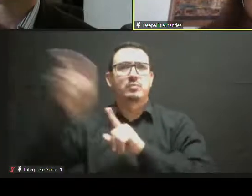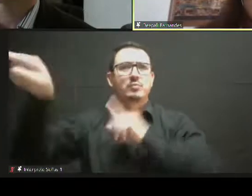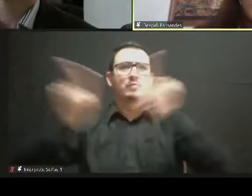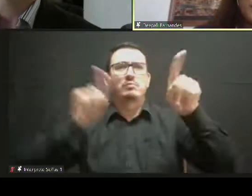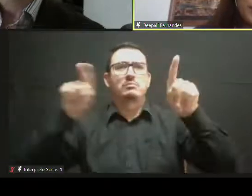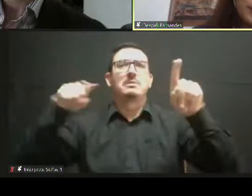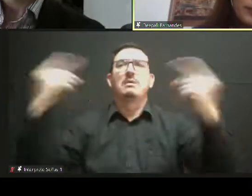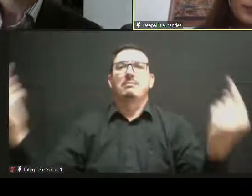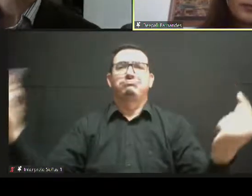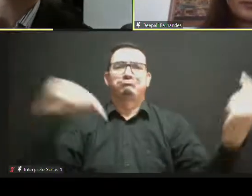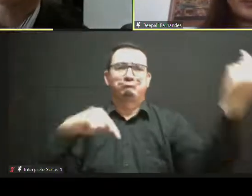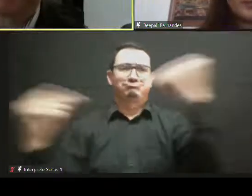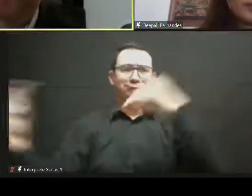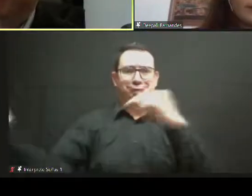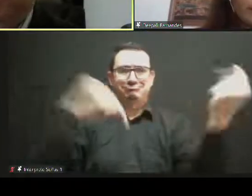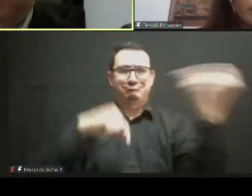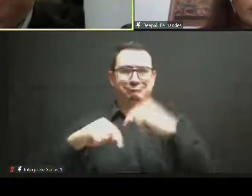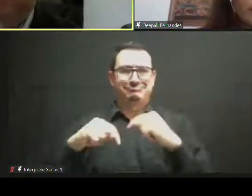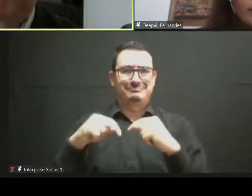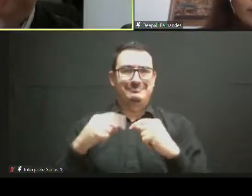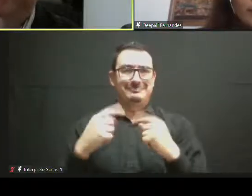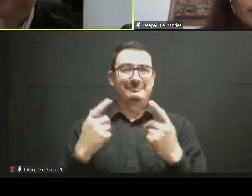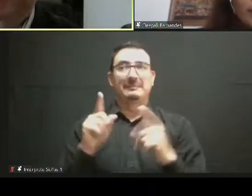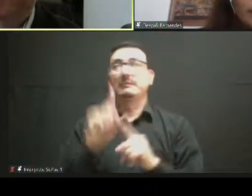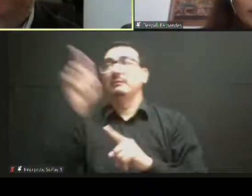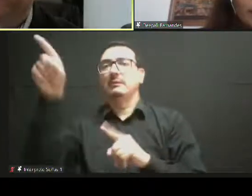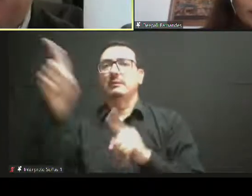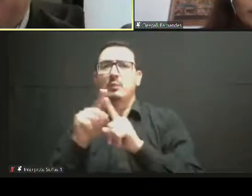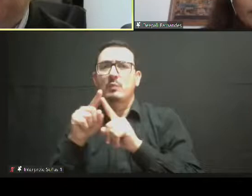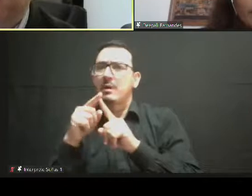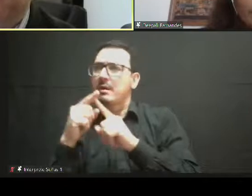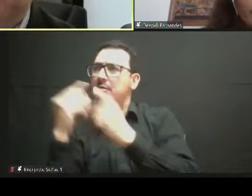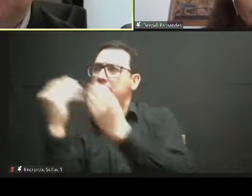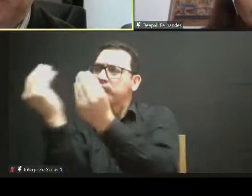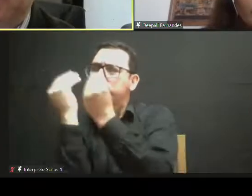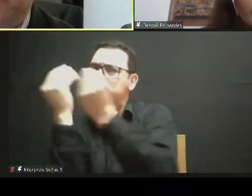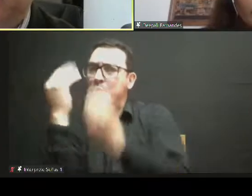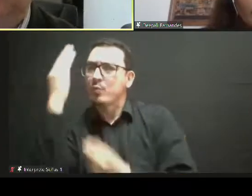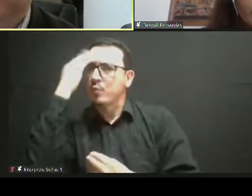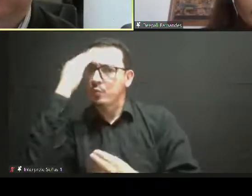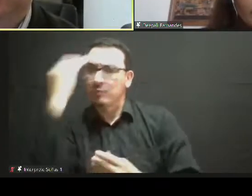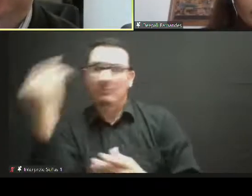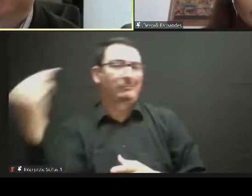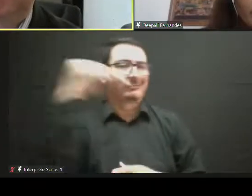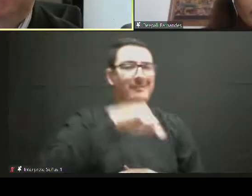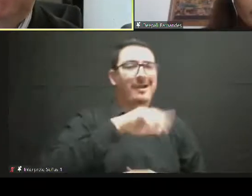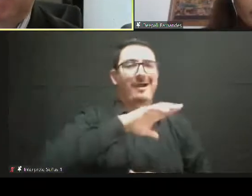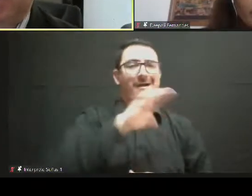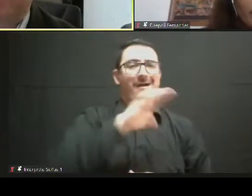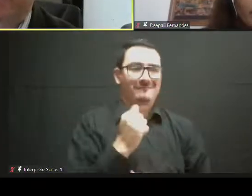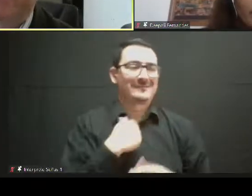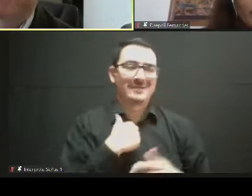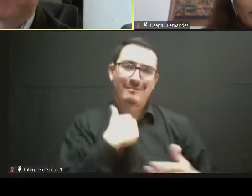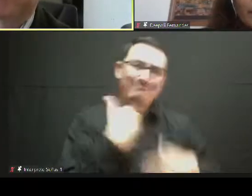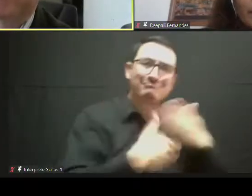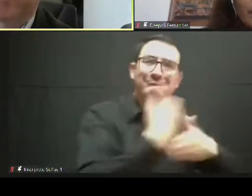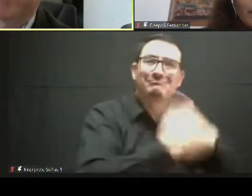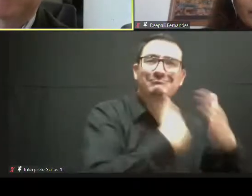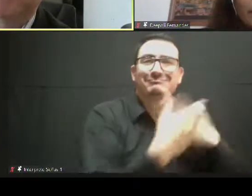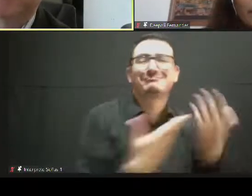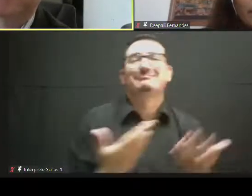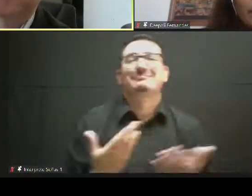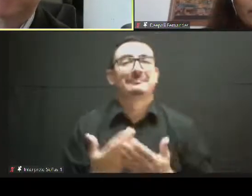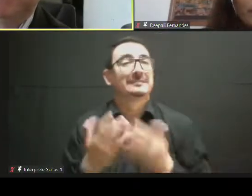much. Excellent. Thank you. Thank you very much, Dipali. That's very interesting, and sounds like there are huge opportunities in Africa in the development of